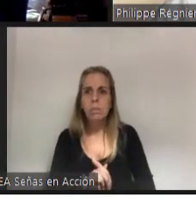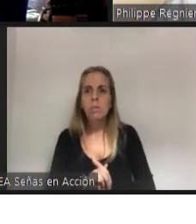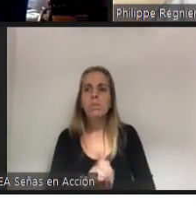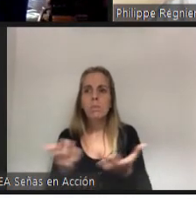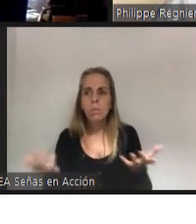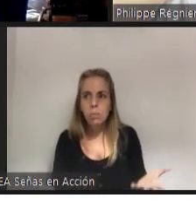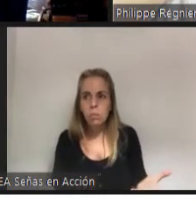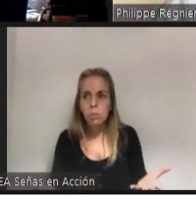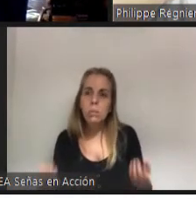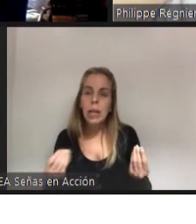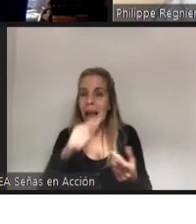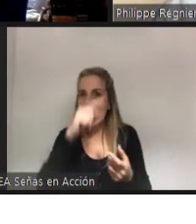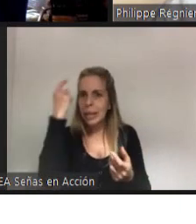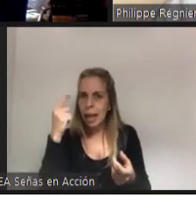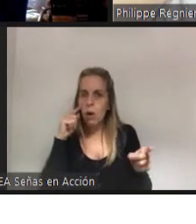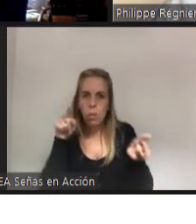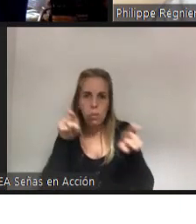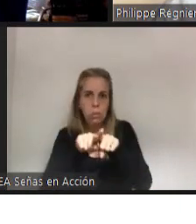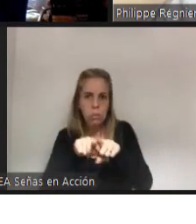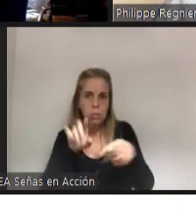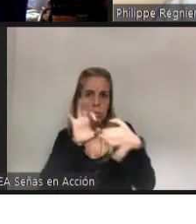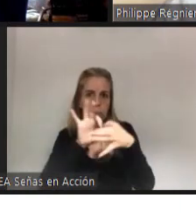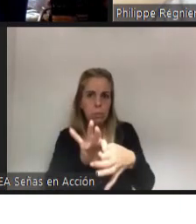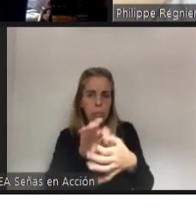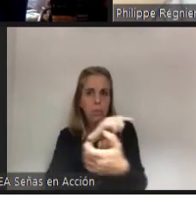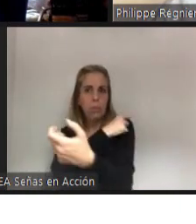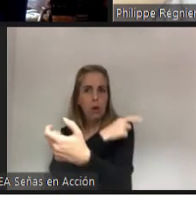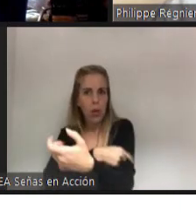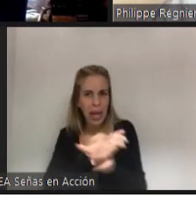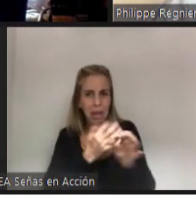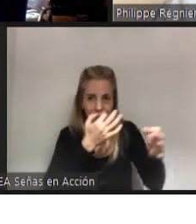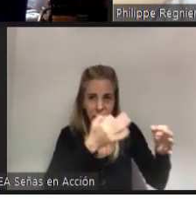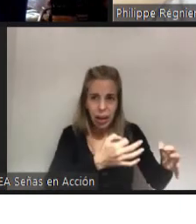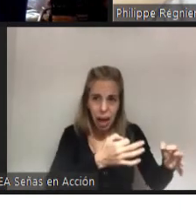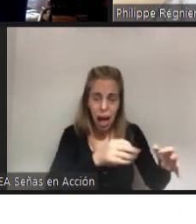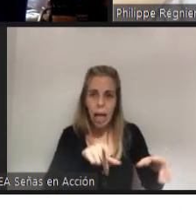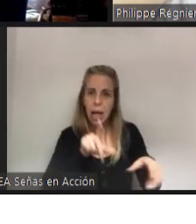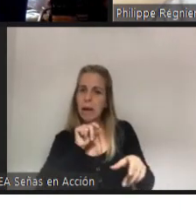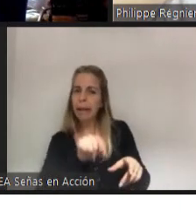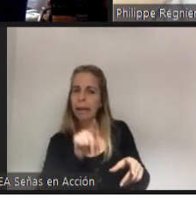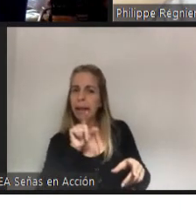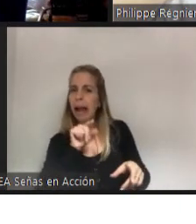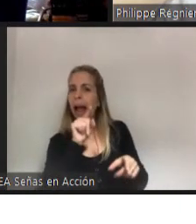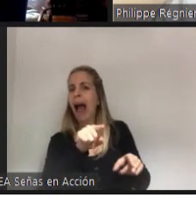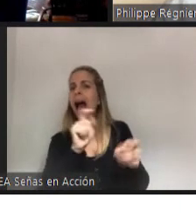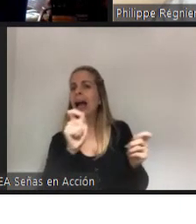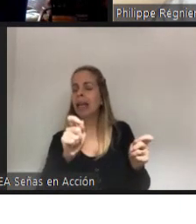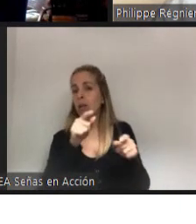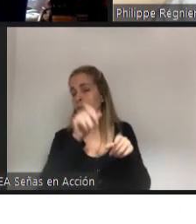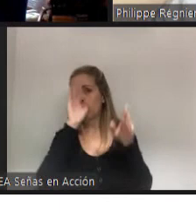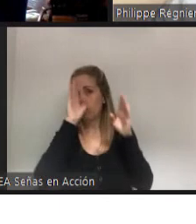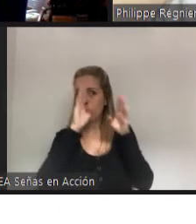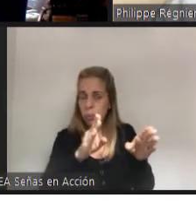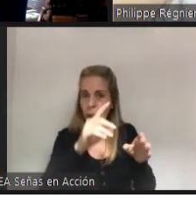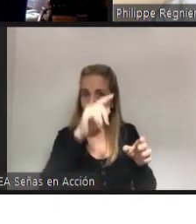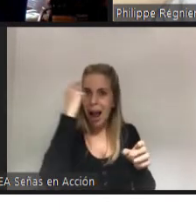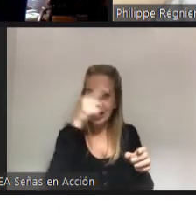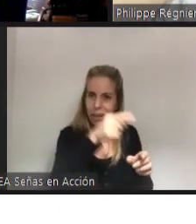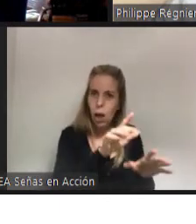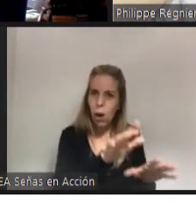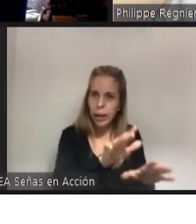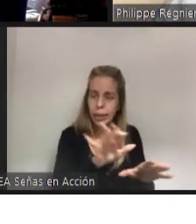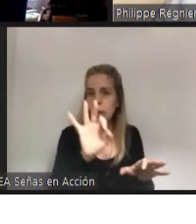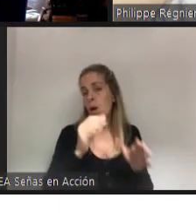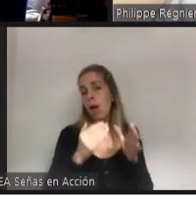The state, is it the power? And should our critique always be against